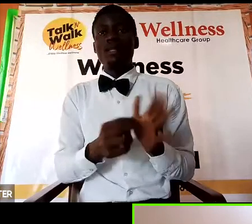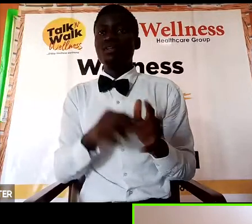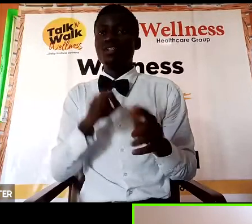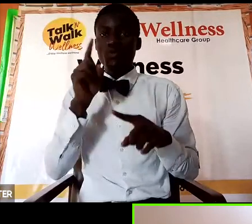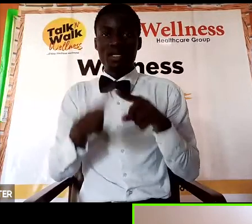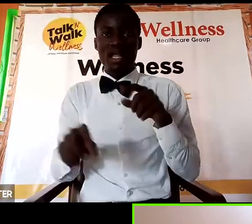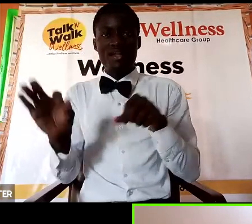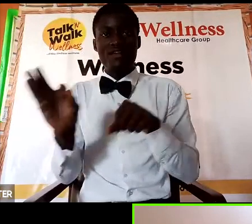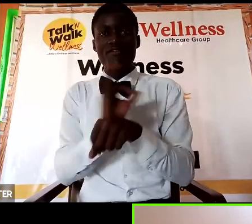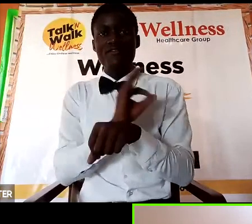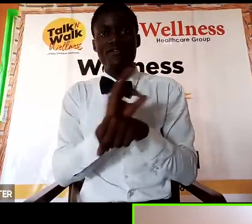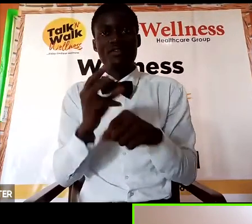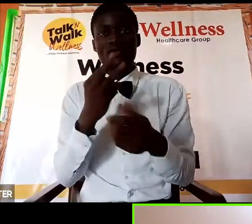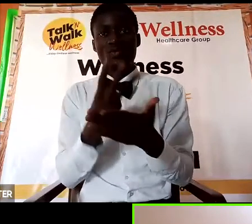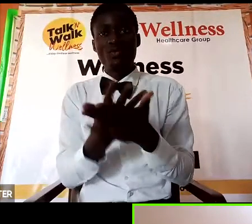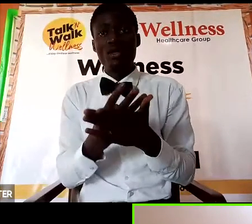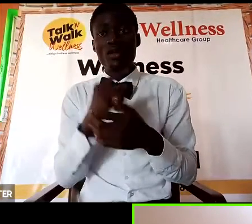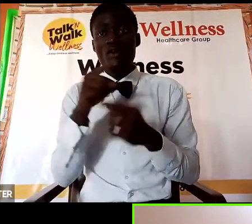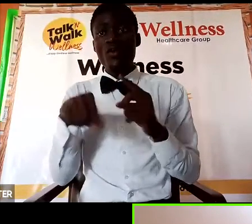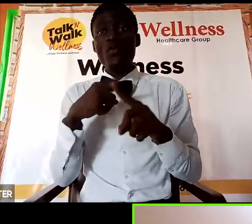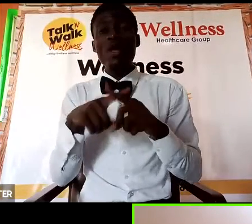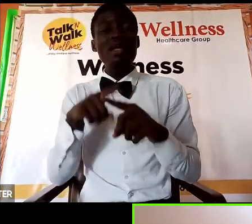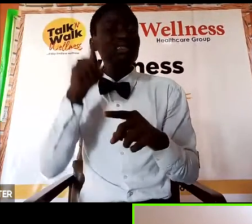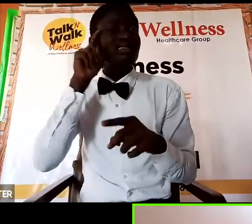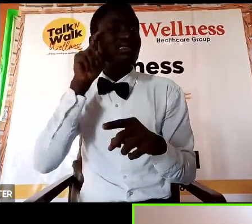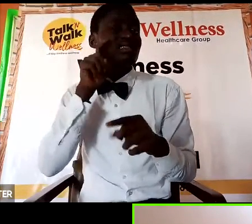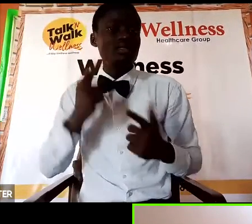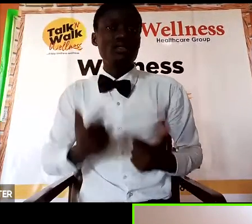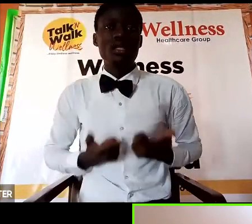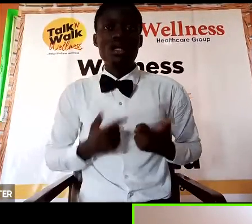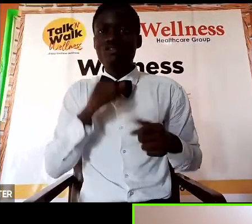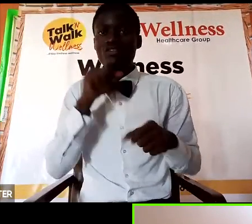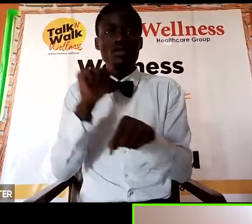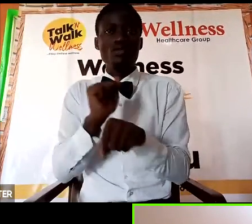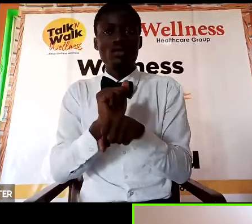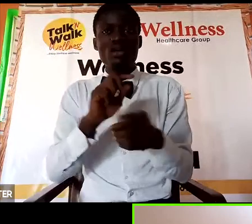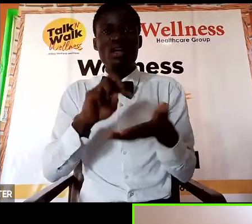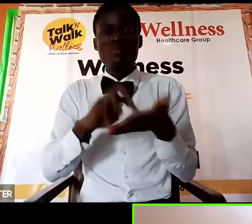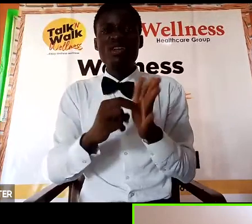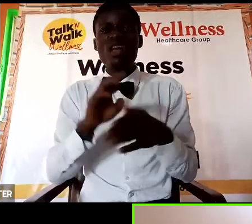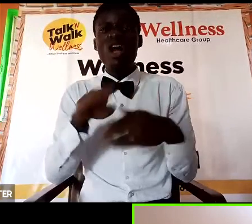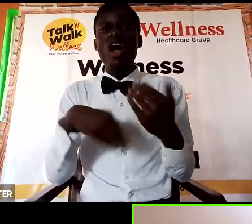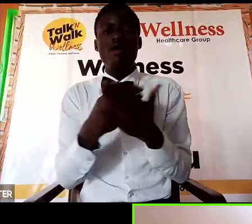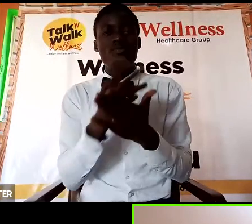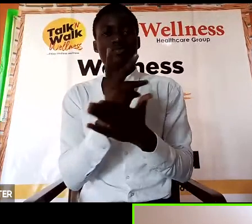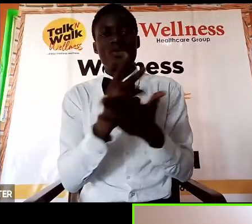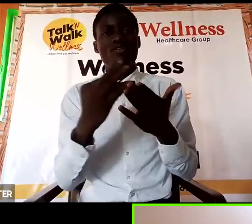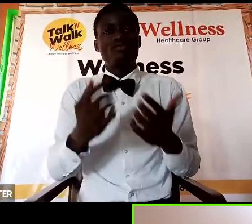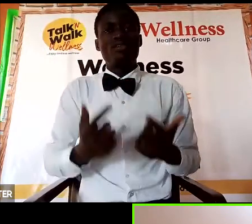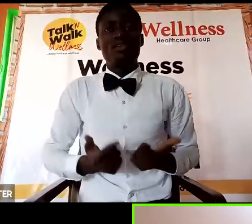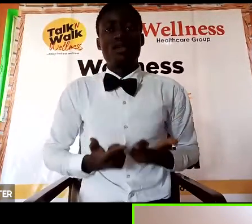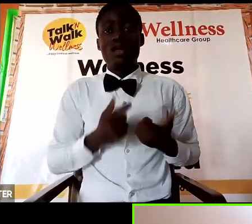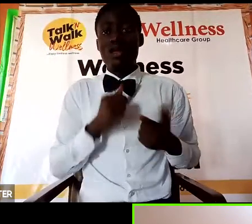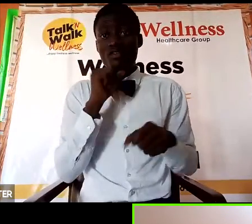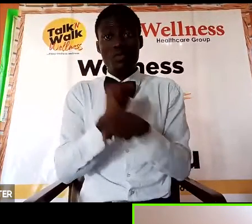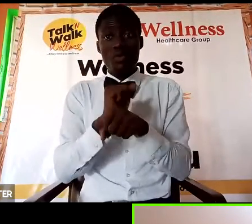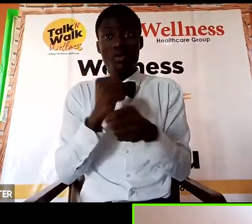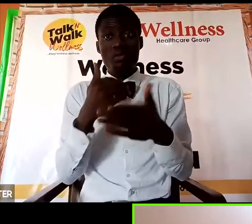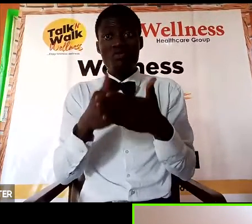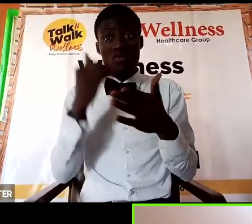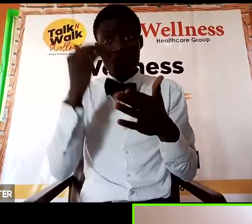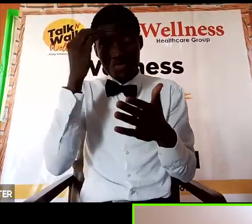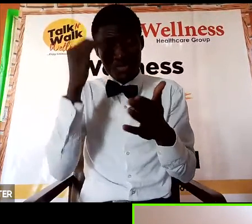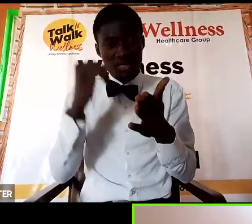the sex life is not working, it's as if every aspect of your life is not working. And before you know, it starts affecting your social relationship. It